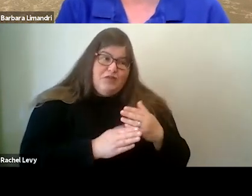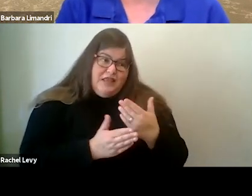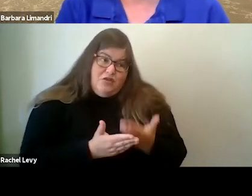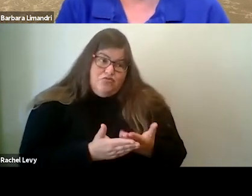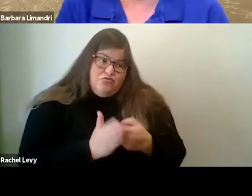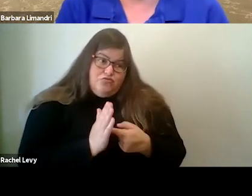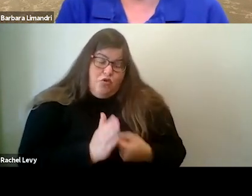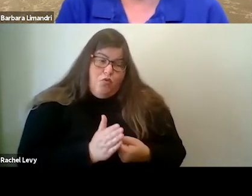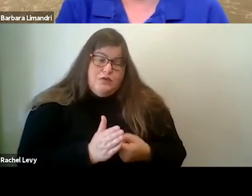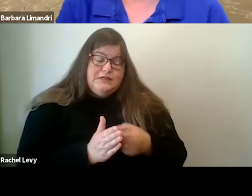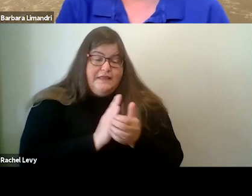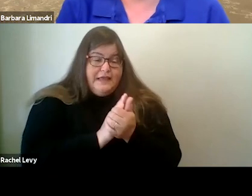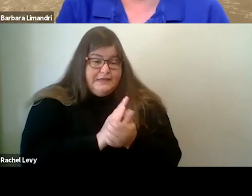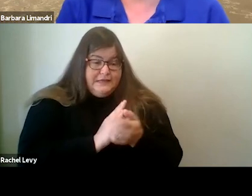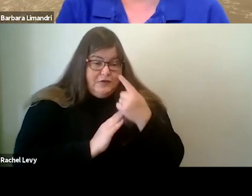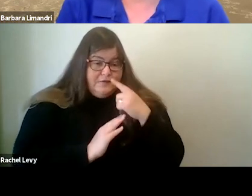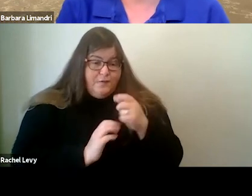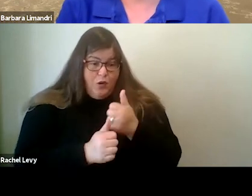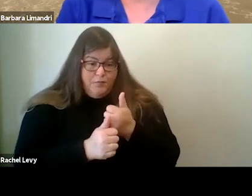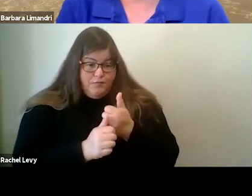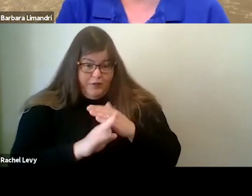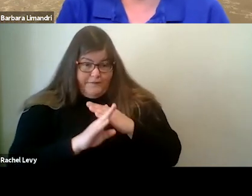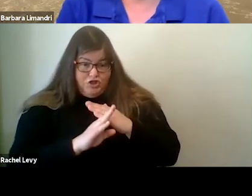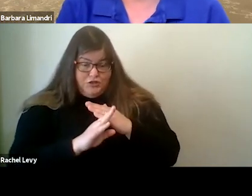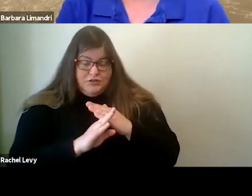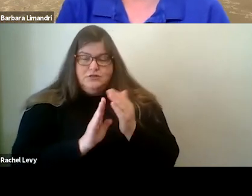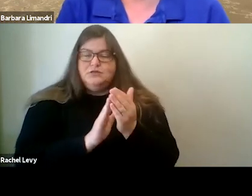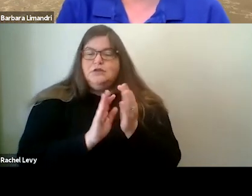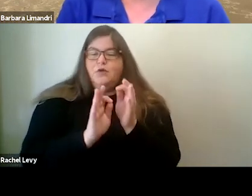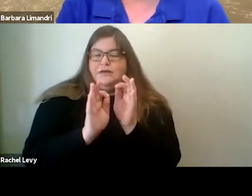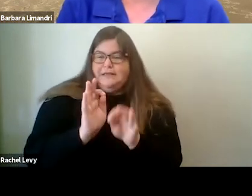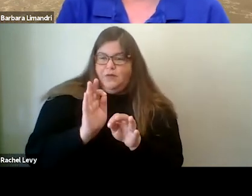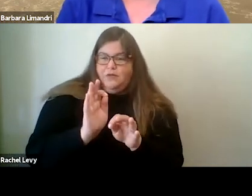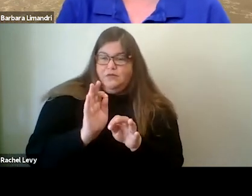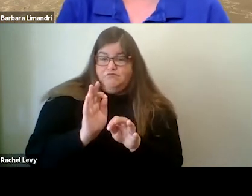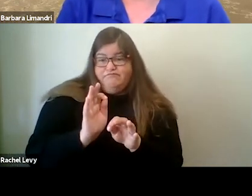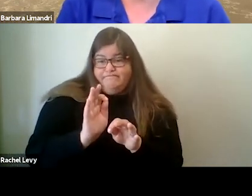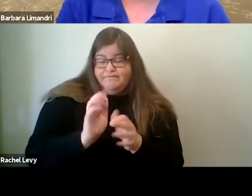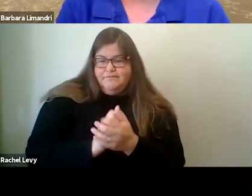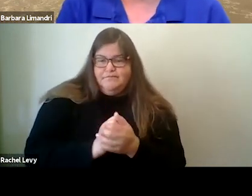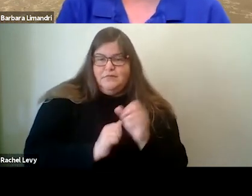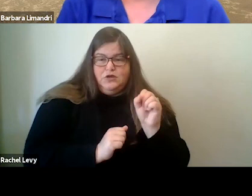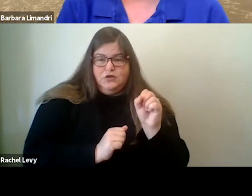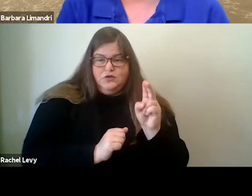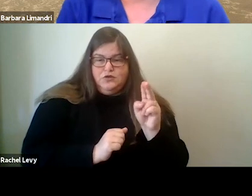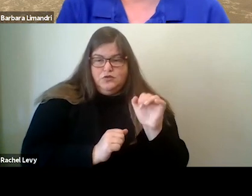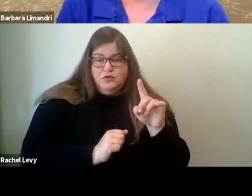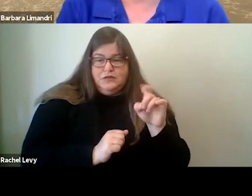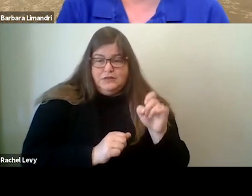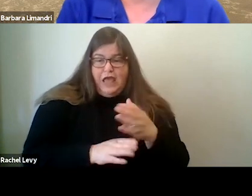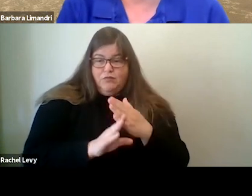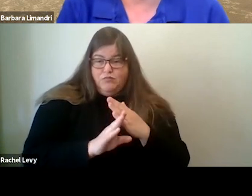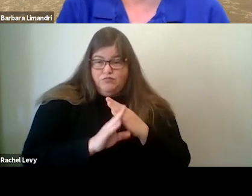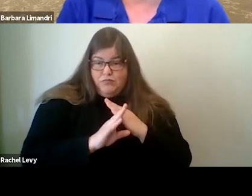are simple, very simple. And that is, we ask the question, are